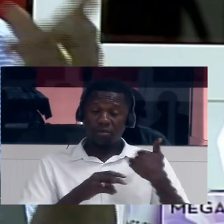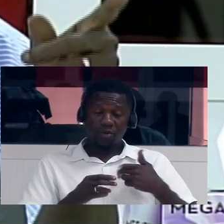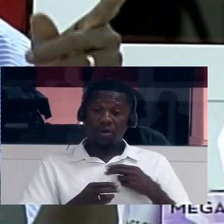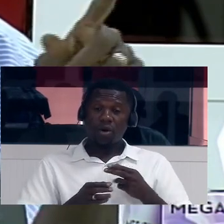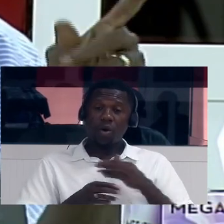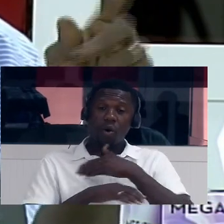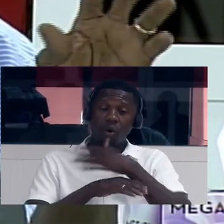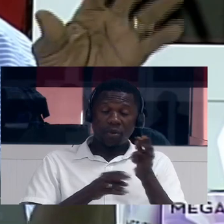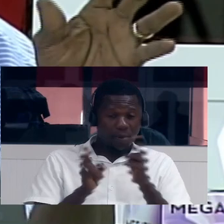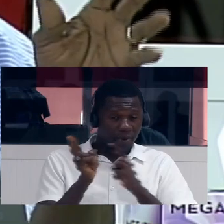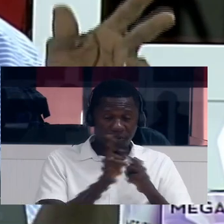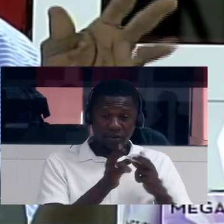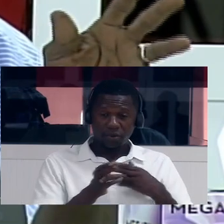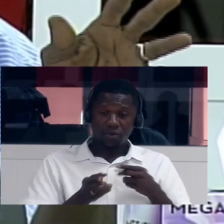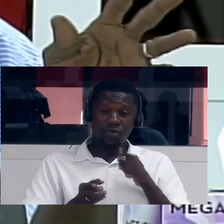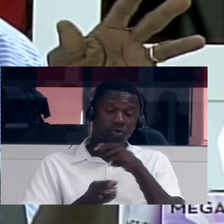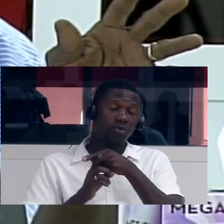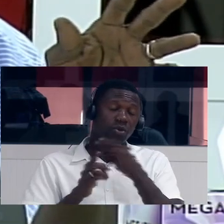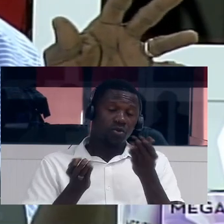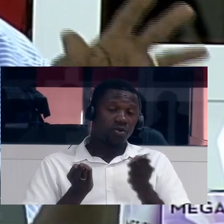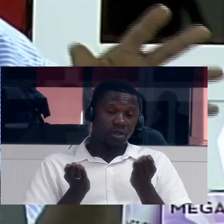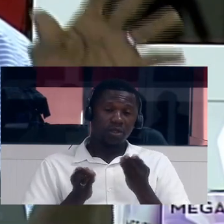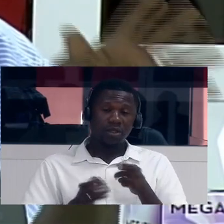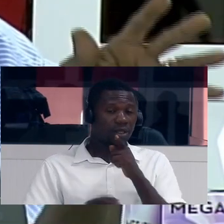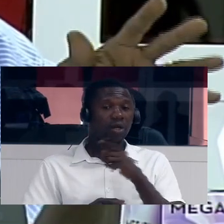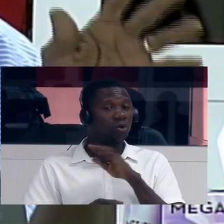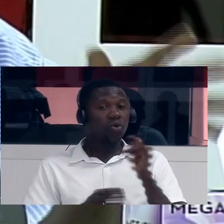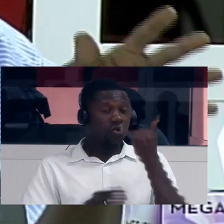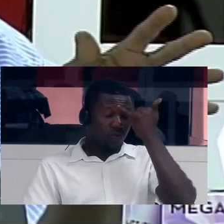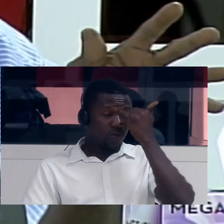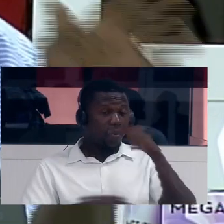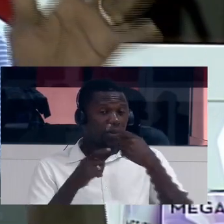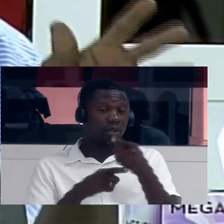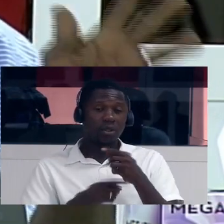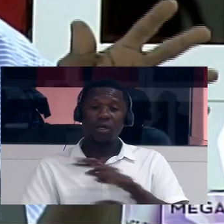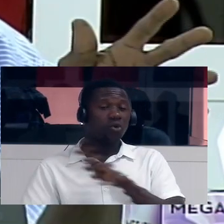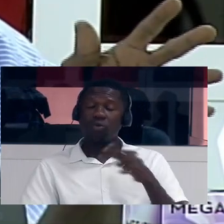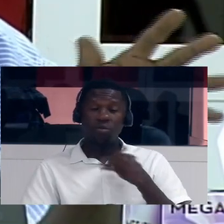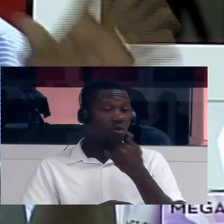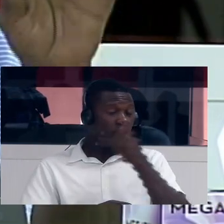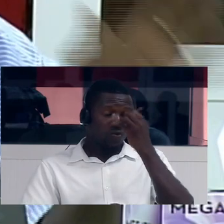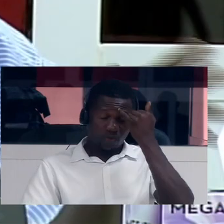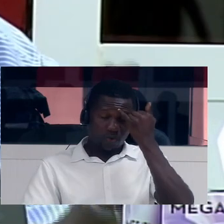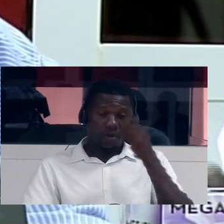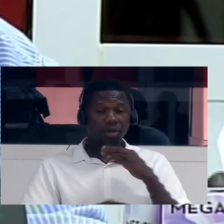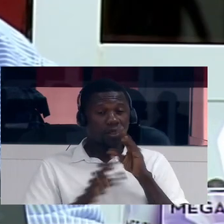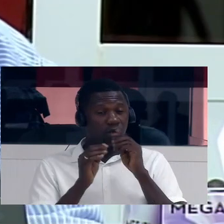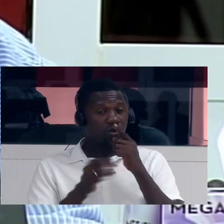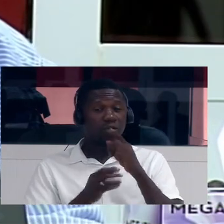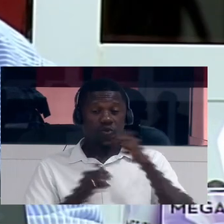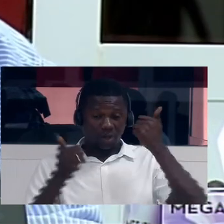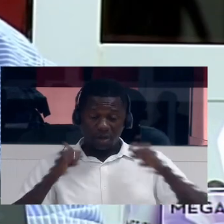So I said to him, Usainu, please don't joke with this kind of thing. He said, no, I'm not joking. I'm telling you, this is what is happening. I said, thanks for the